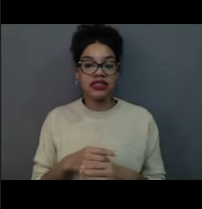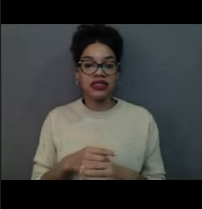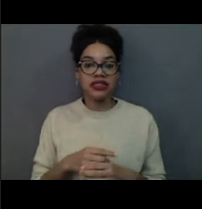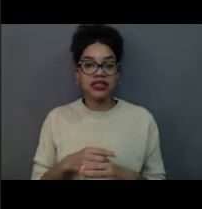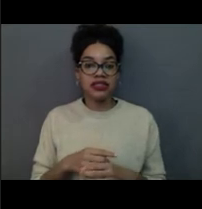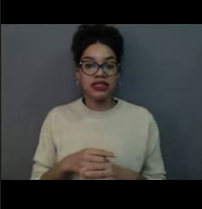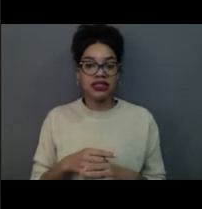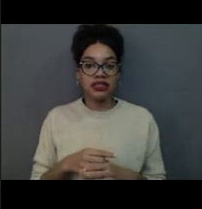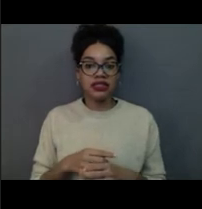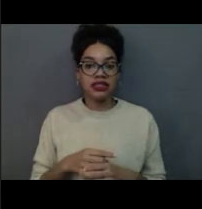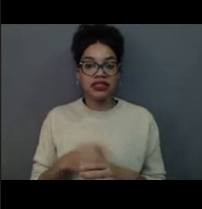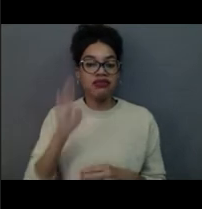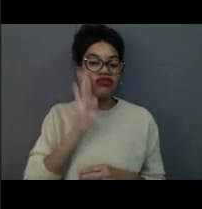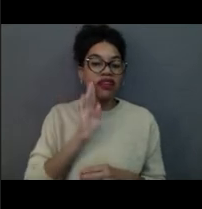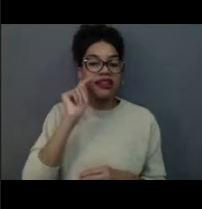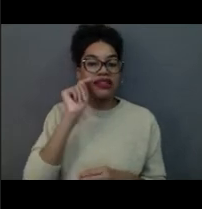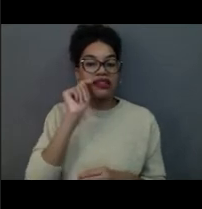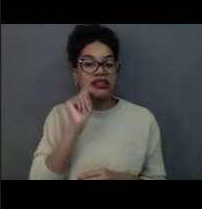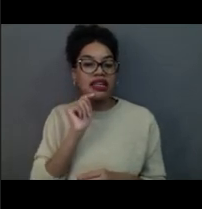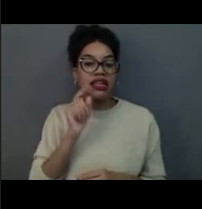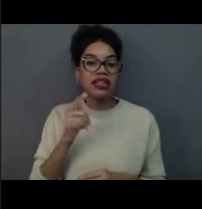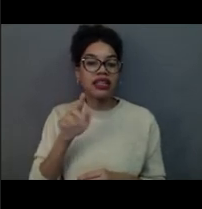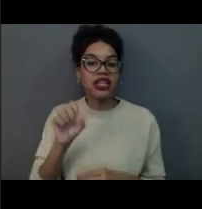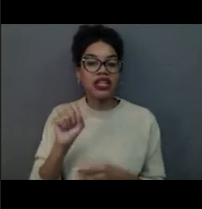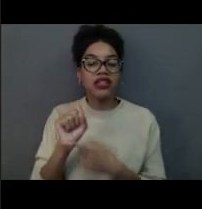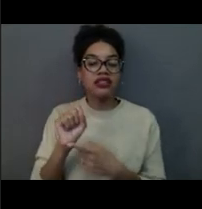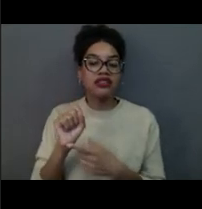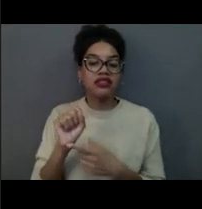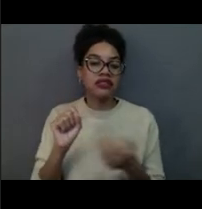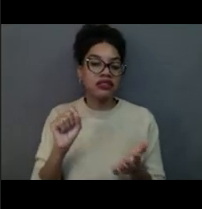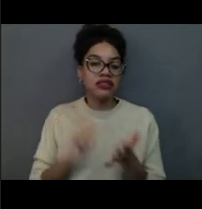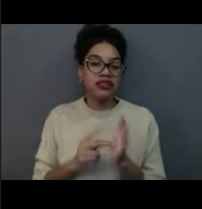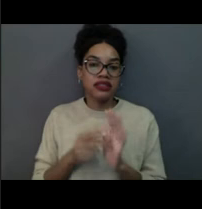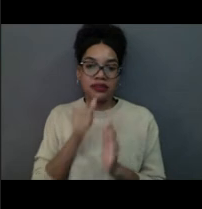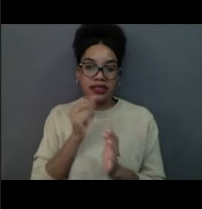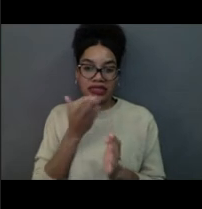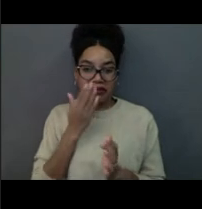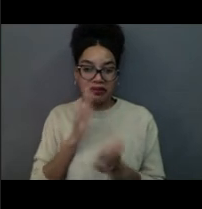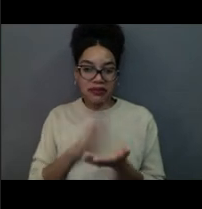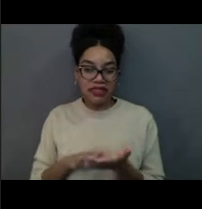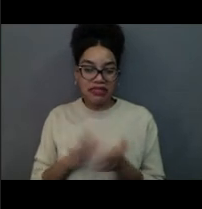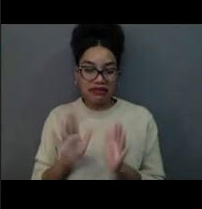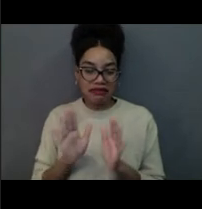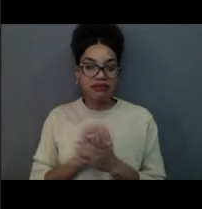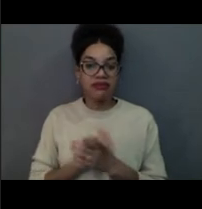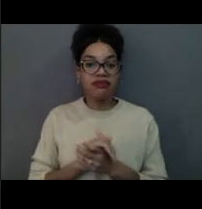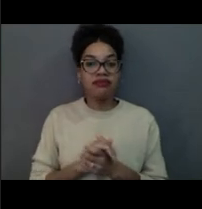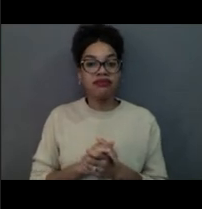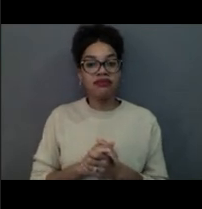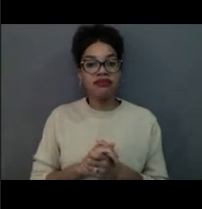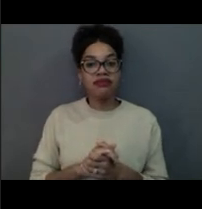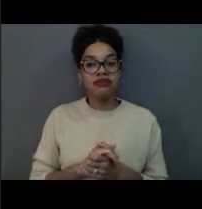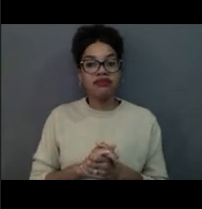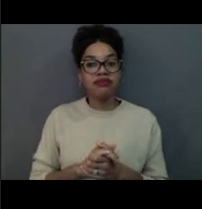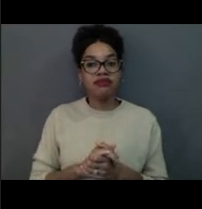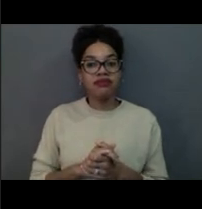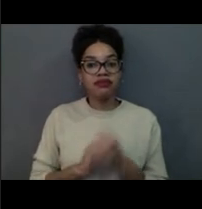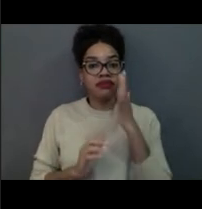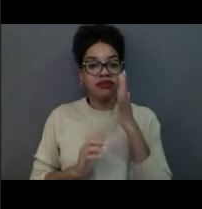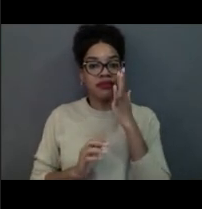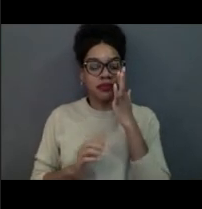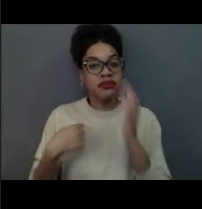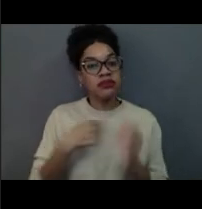has those brown or tan gills, and they probably don't smell so good. So we actually produced these two pieces